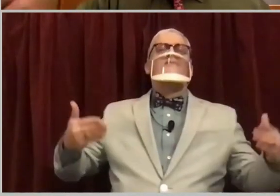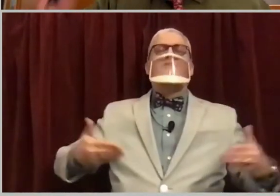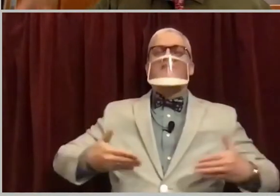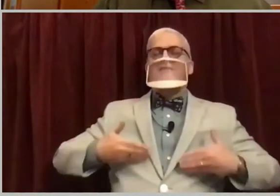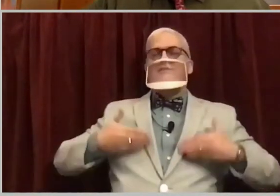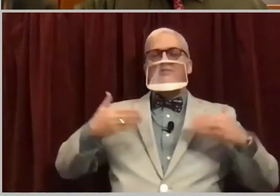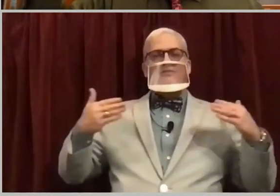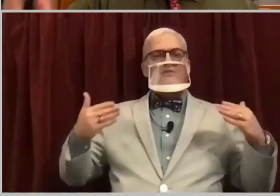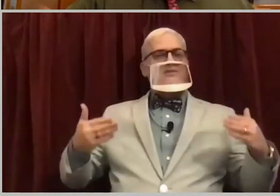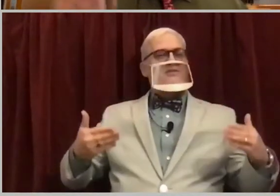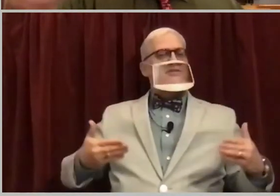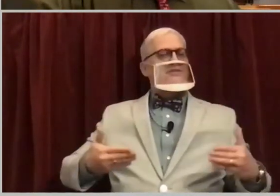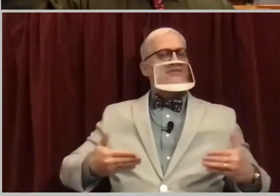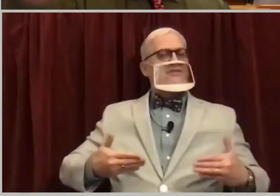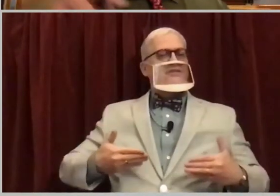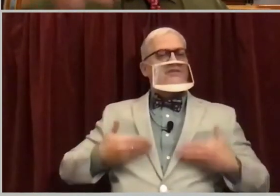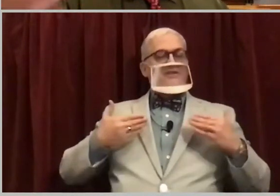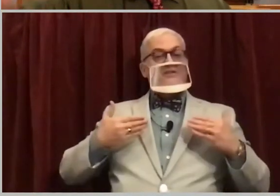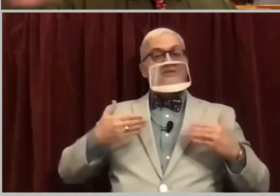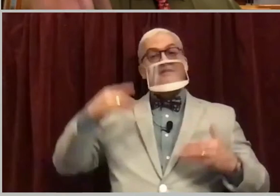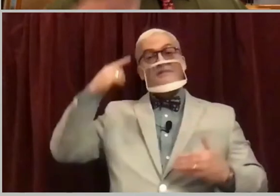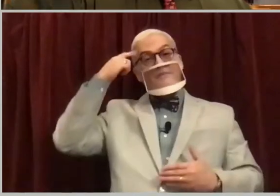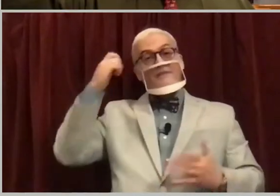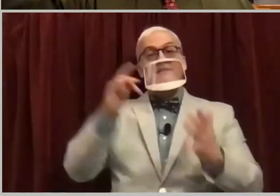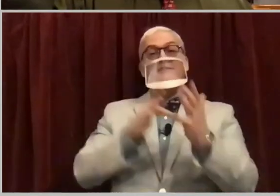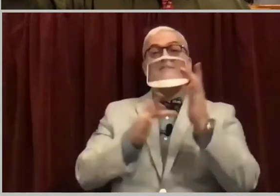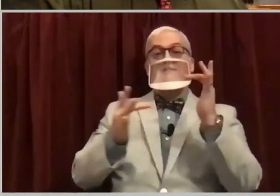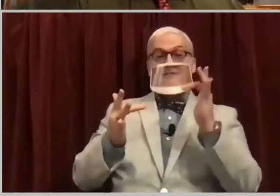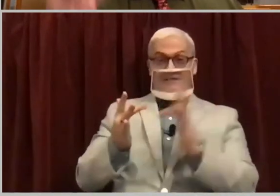Rejoice, rejoice,